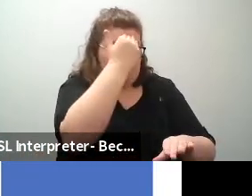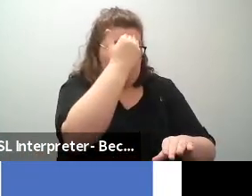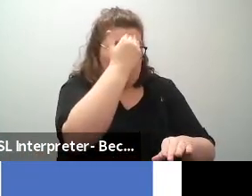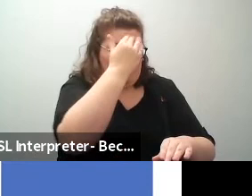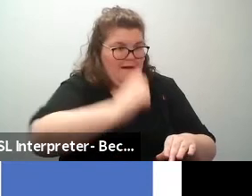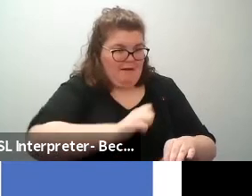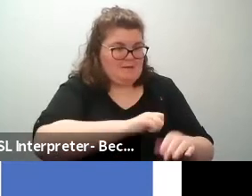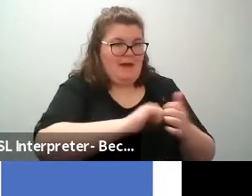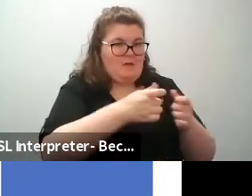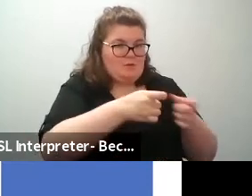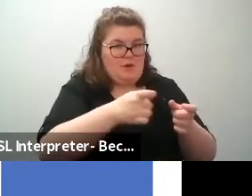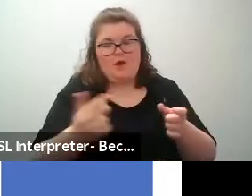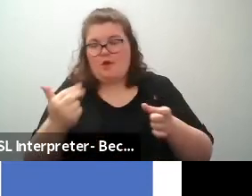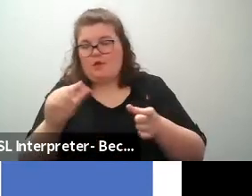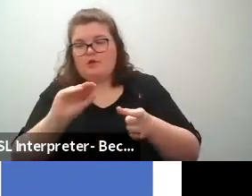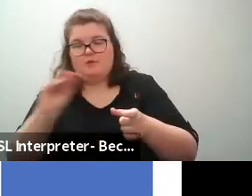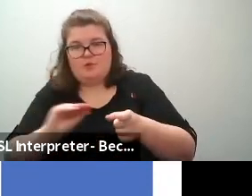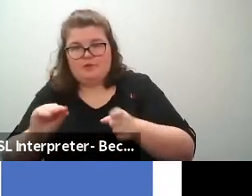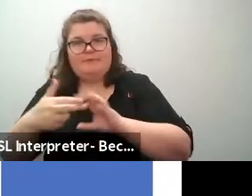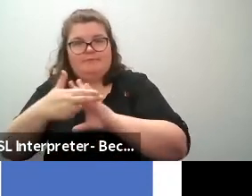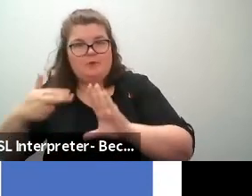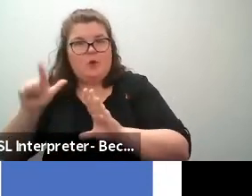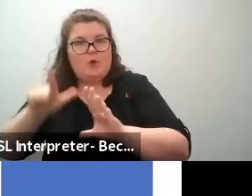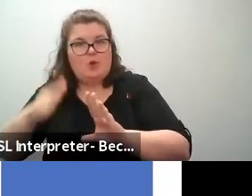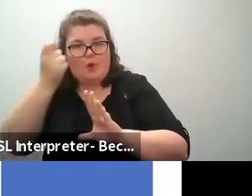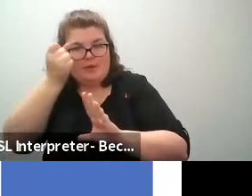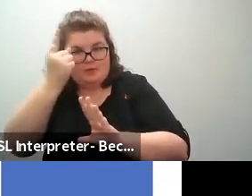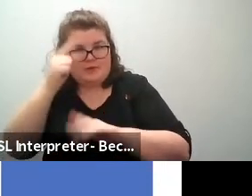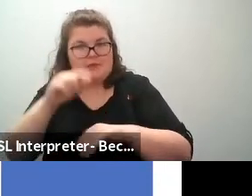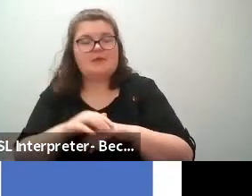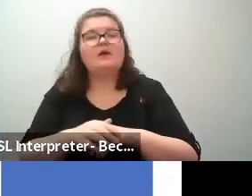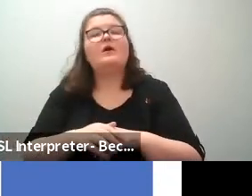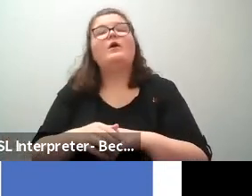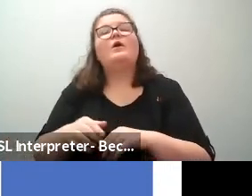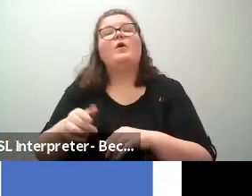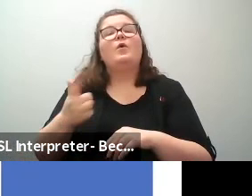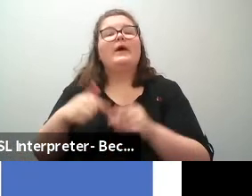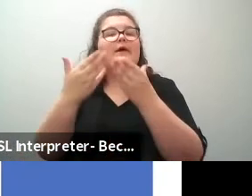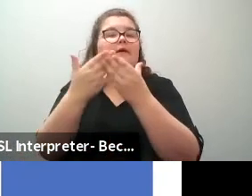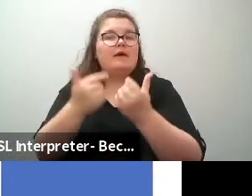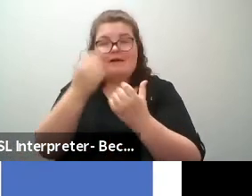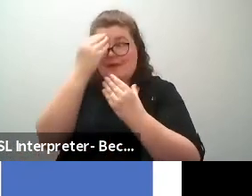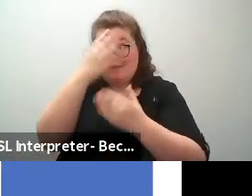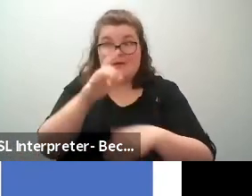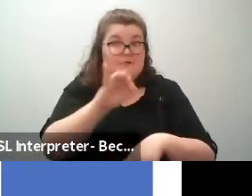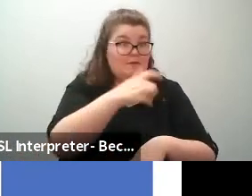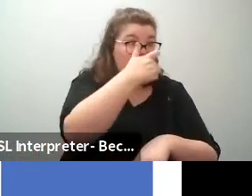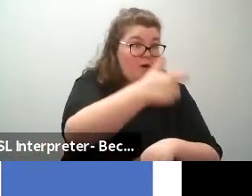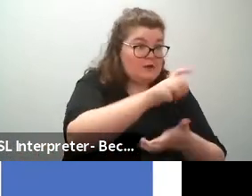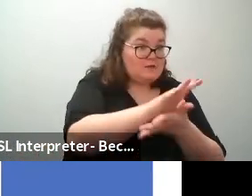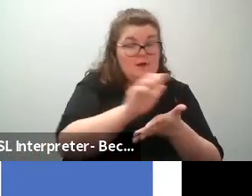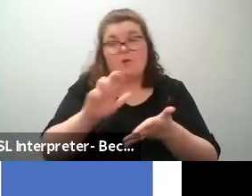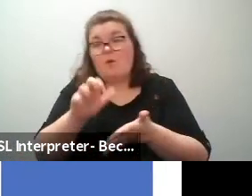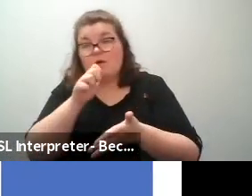demographic data just by whether or not they received video or did not, because that was both in the hospital and in emergency department